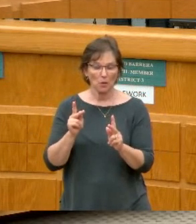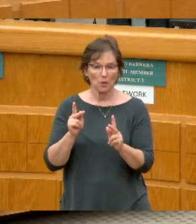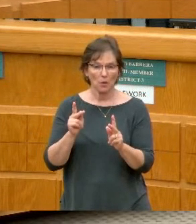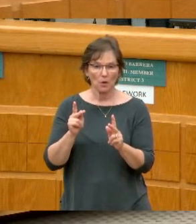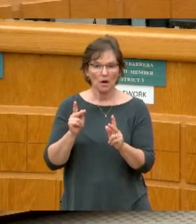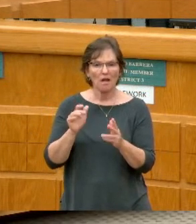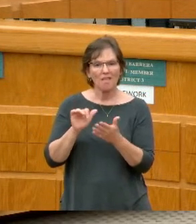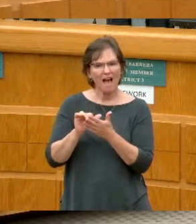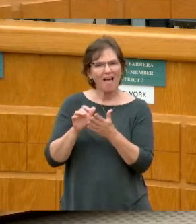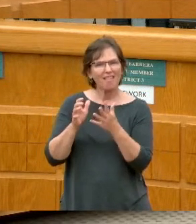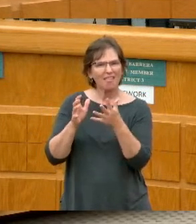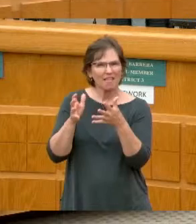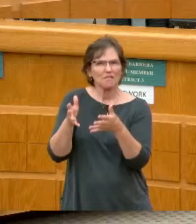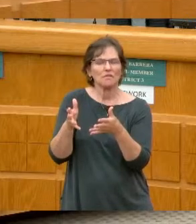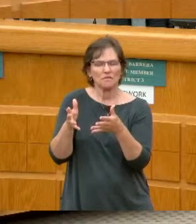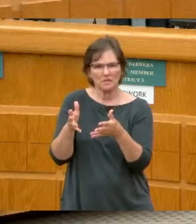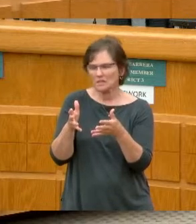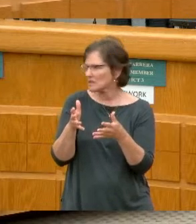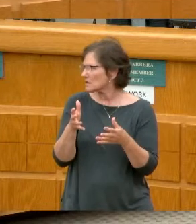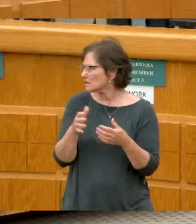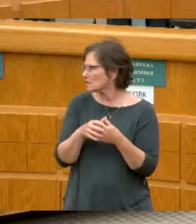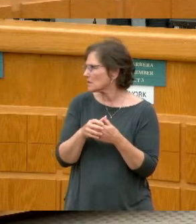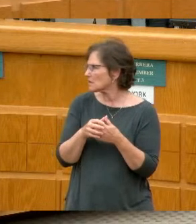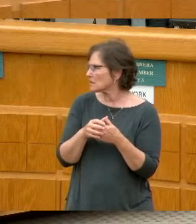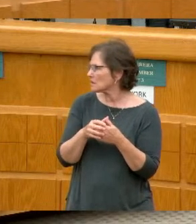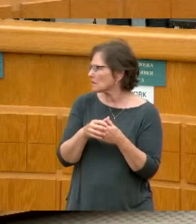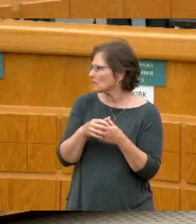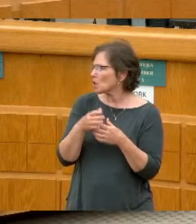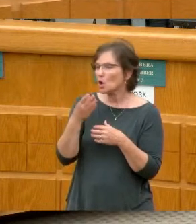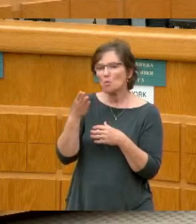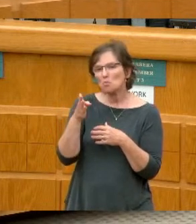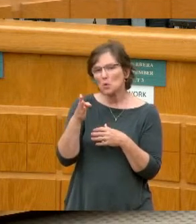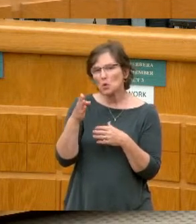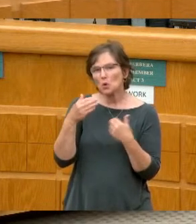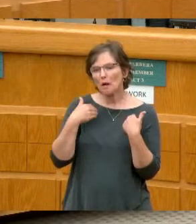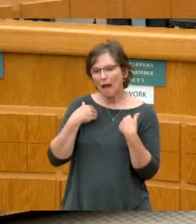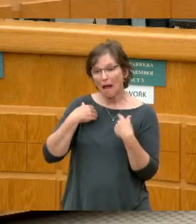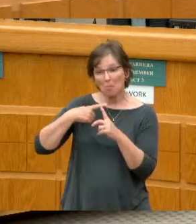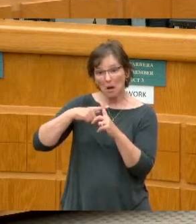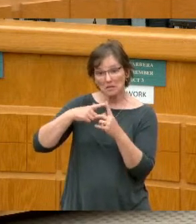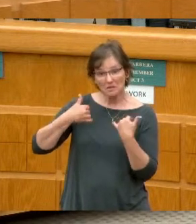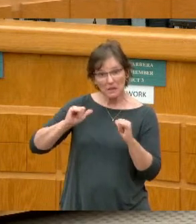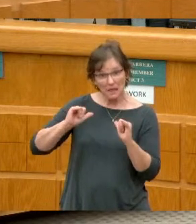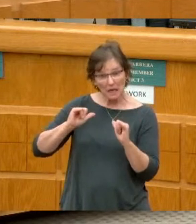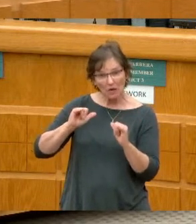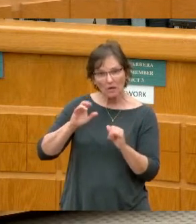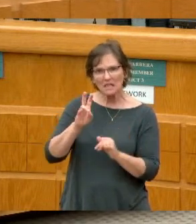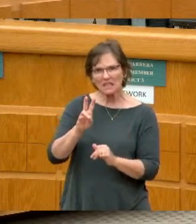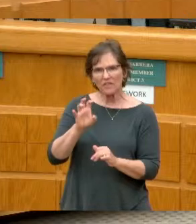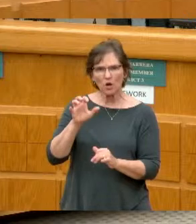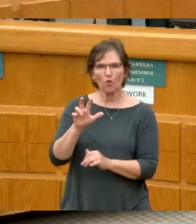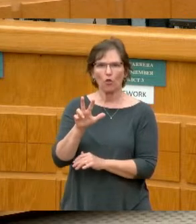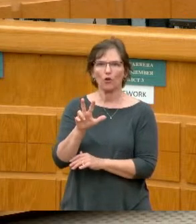21,938 people that have been infected with COVID-19 here locally, that we have